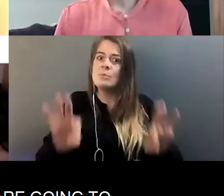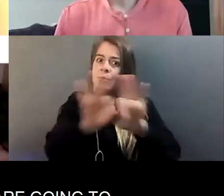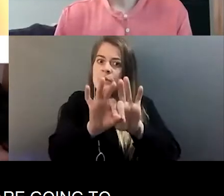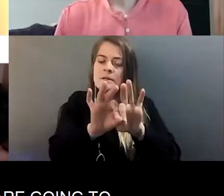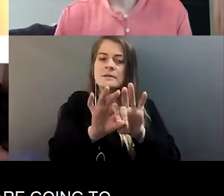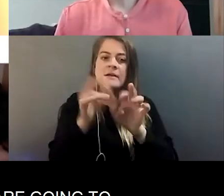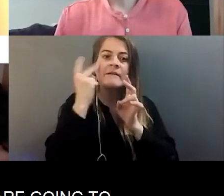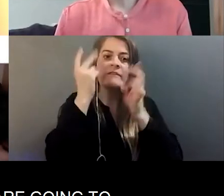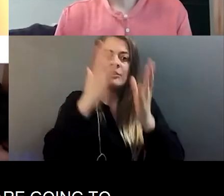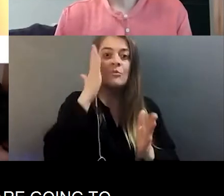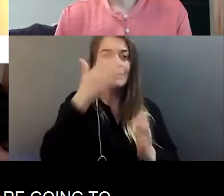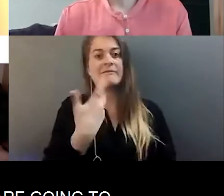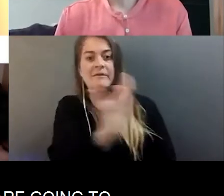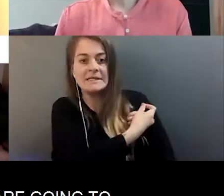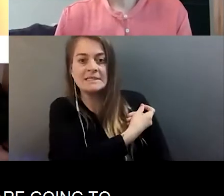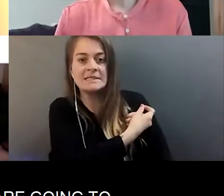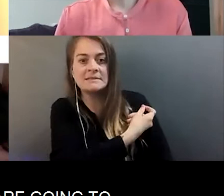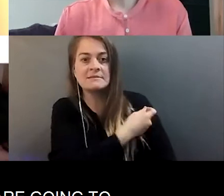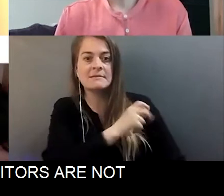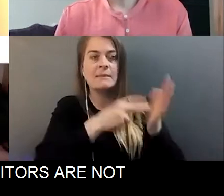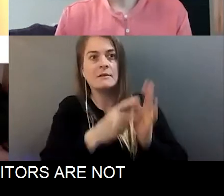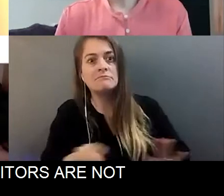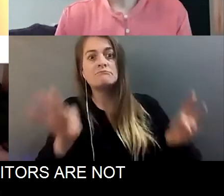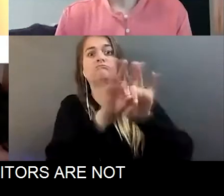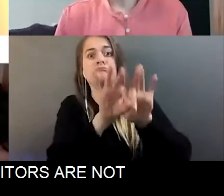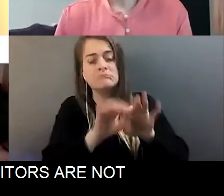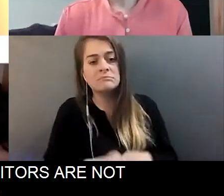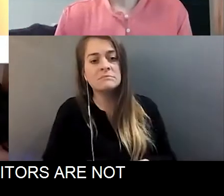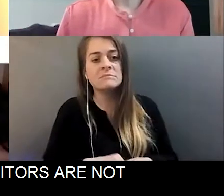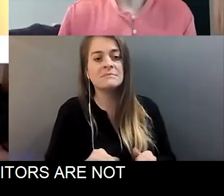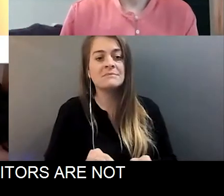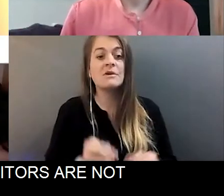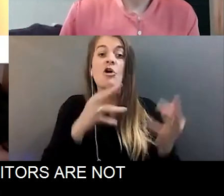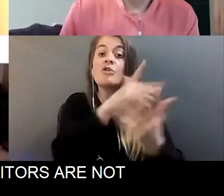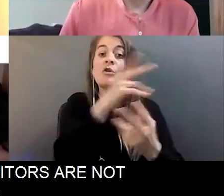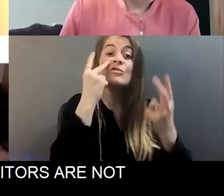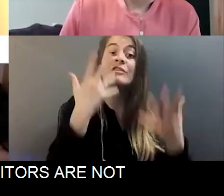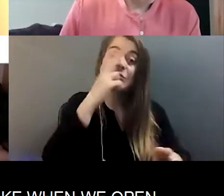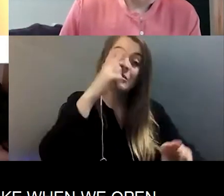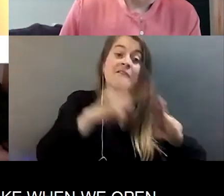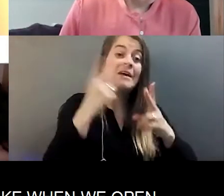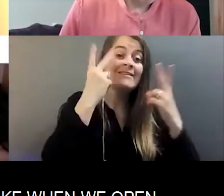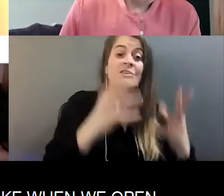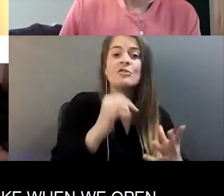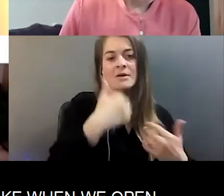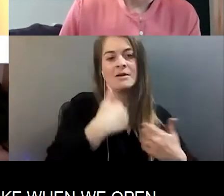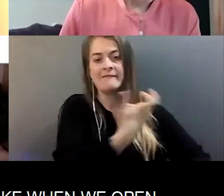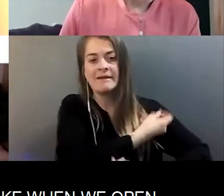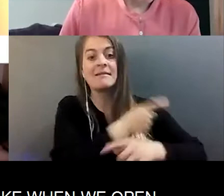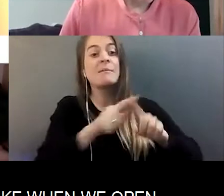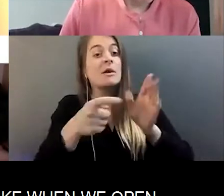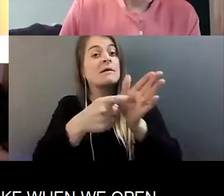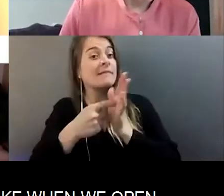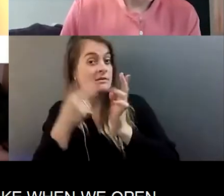are going to receive the vaccine and social visitors are not going to receive the vaccine. And so what do visits